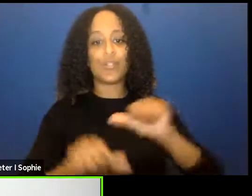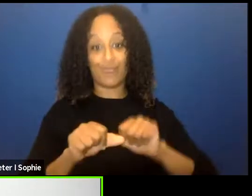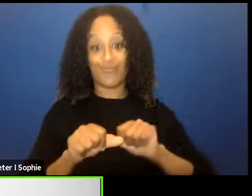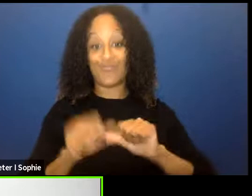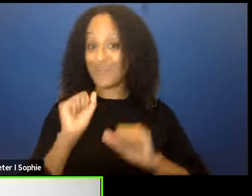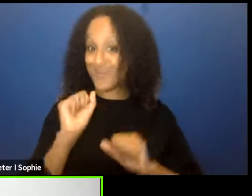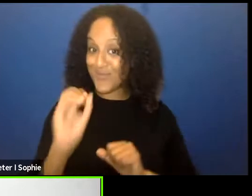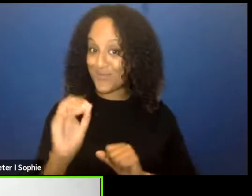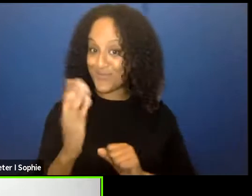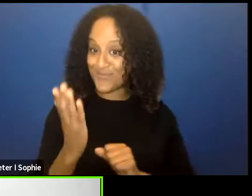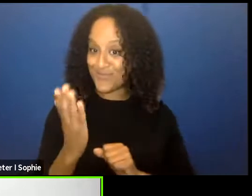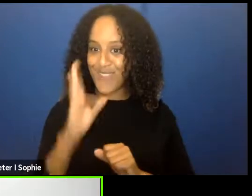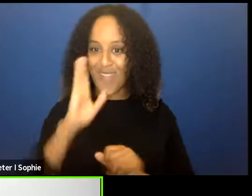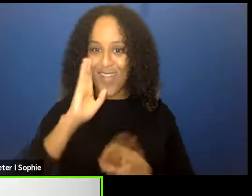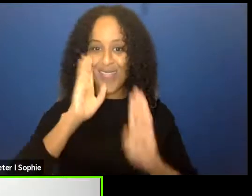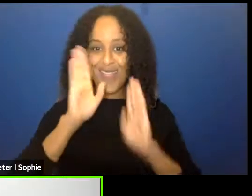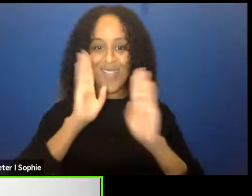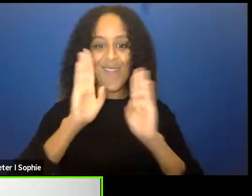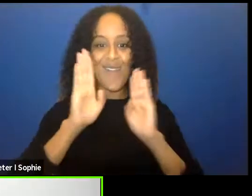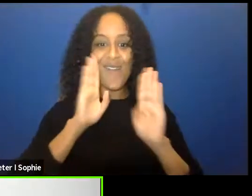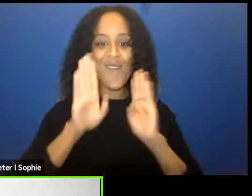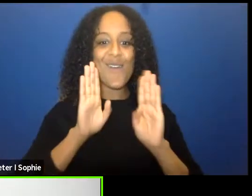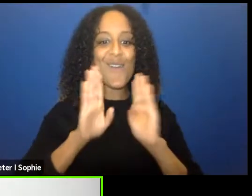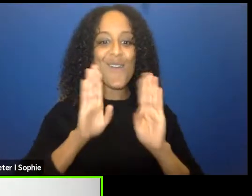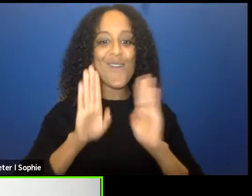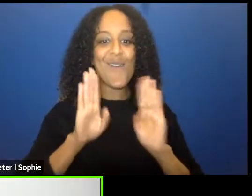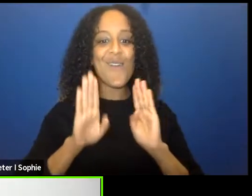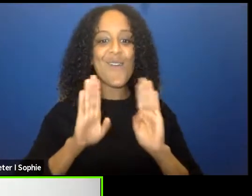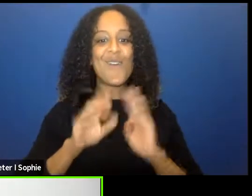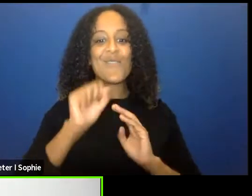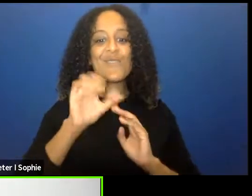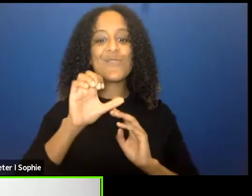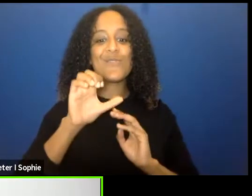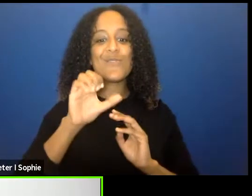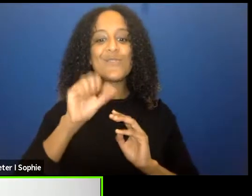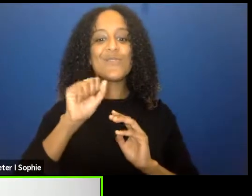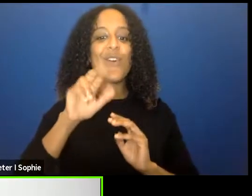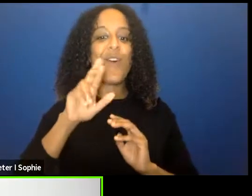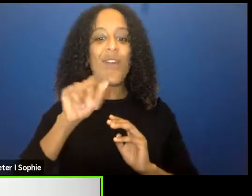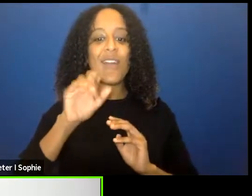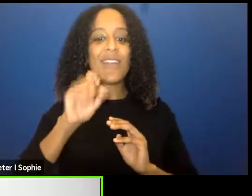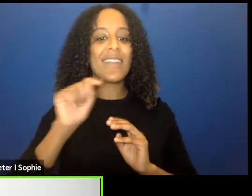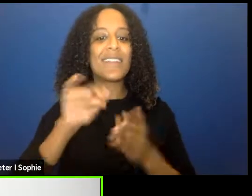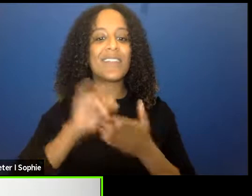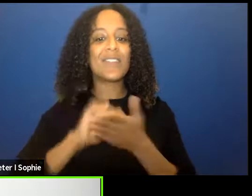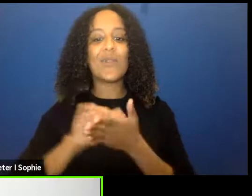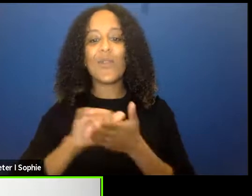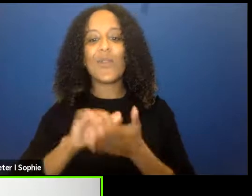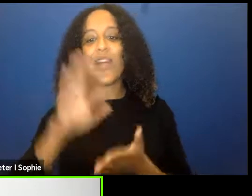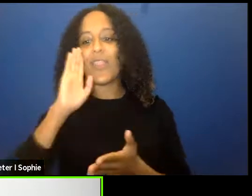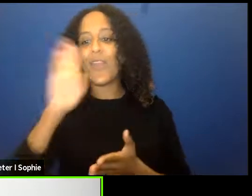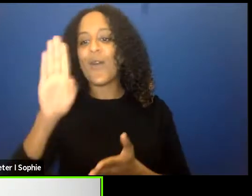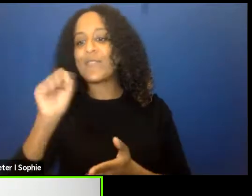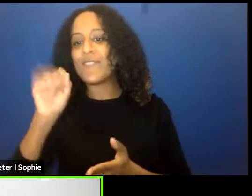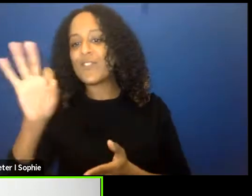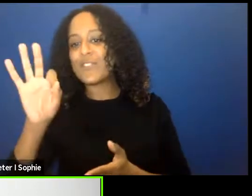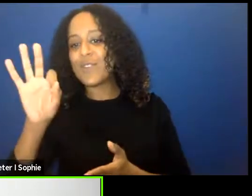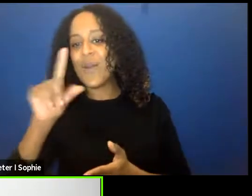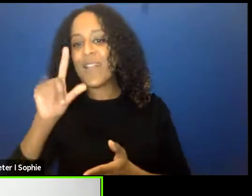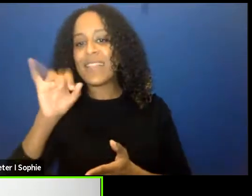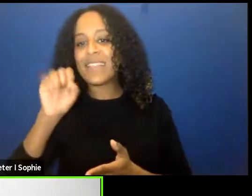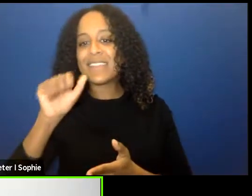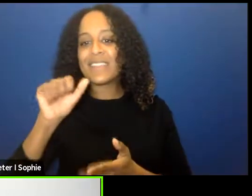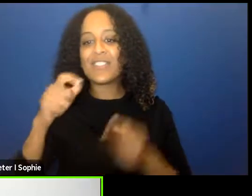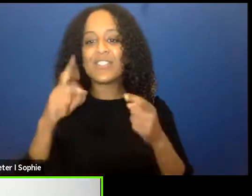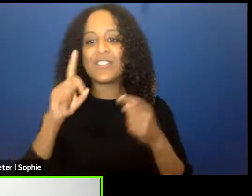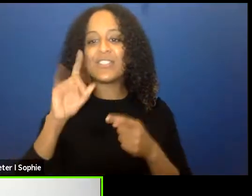So, and hello, Starlet in New York. Lisa, hello in San Francisco, working in digital healthcare.